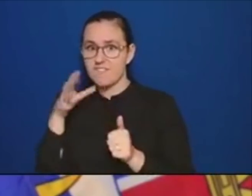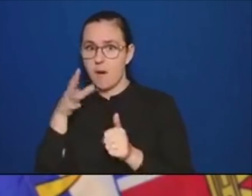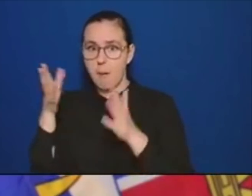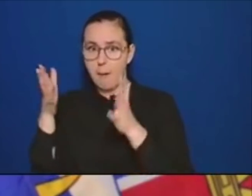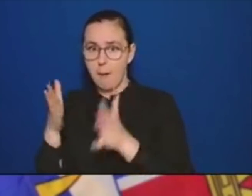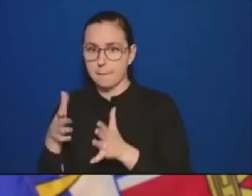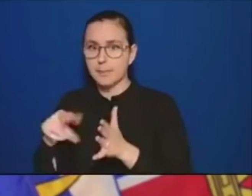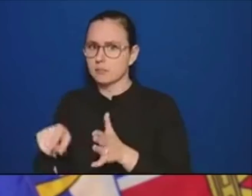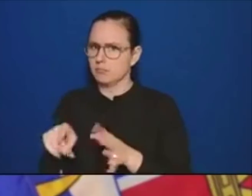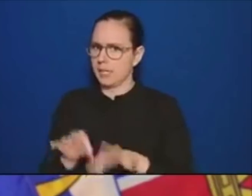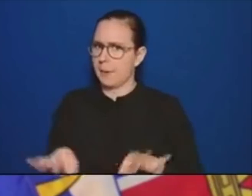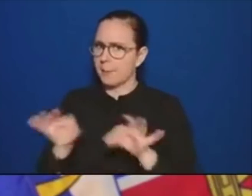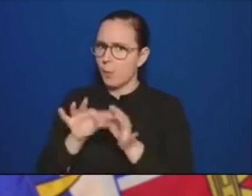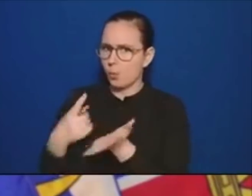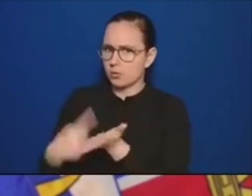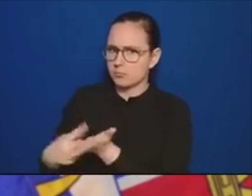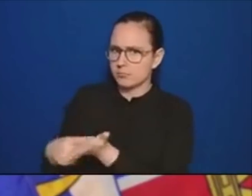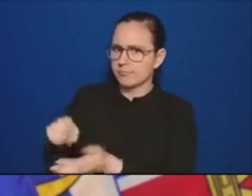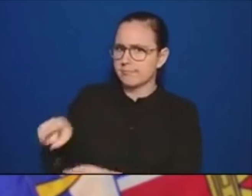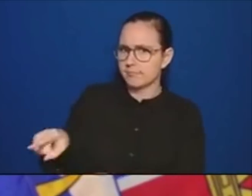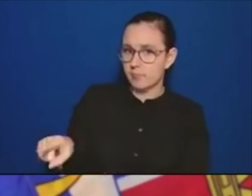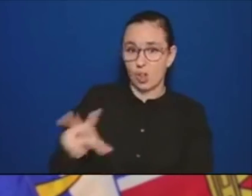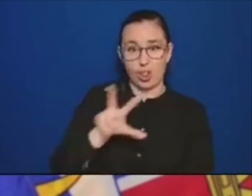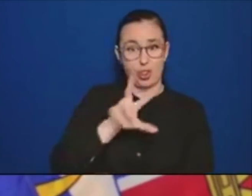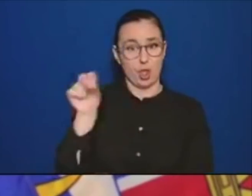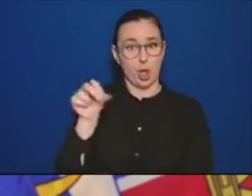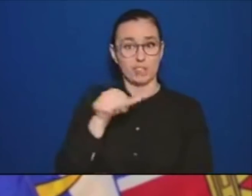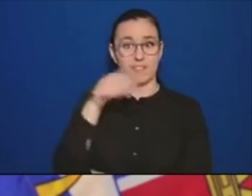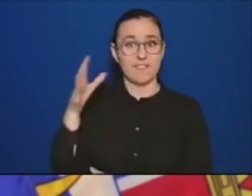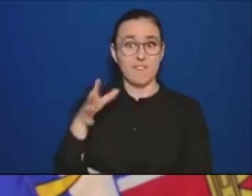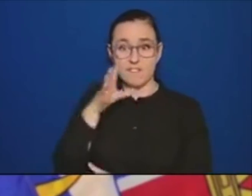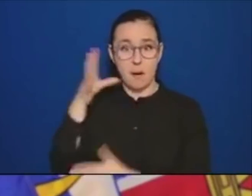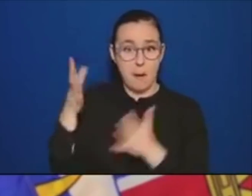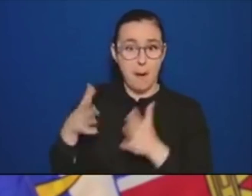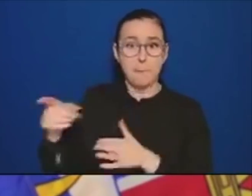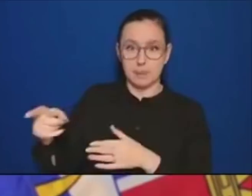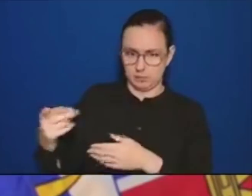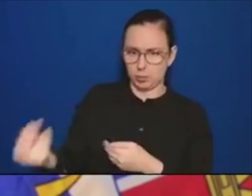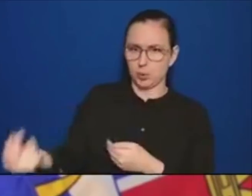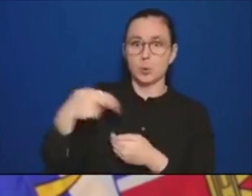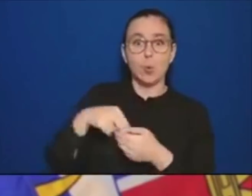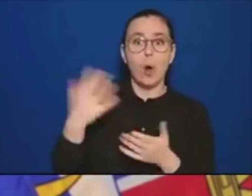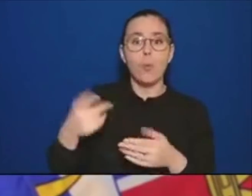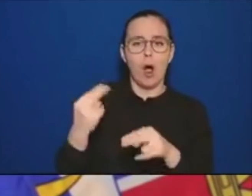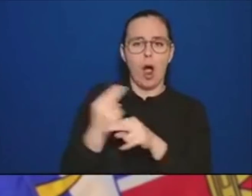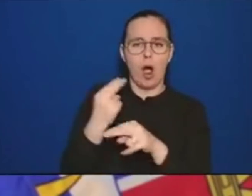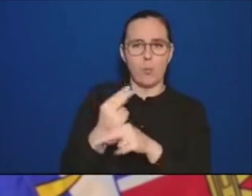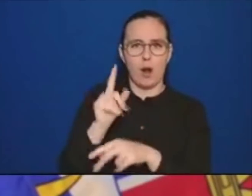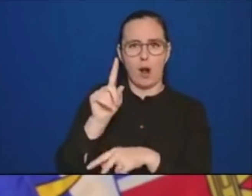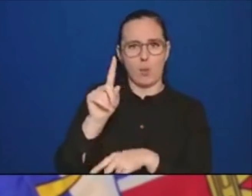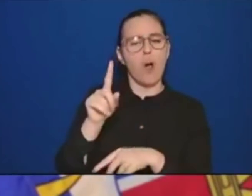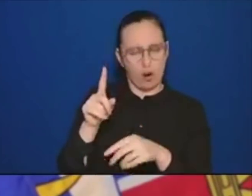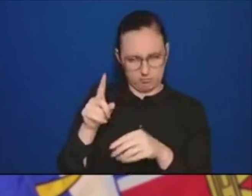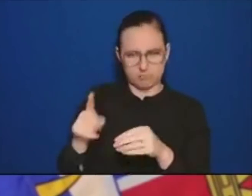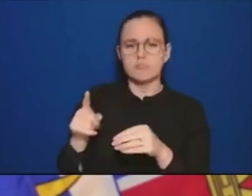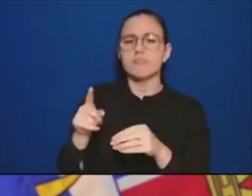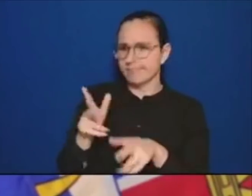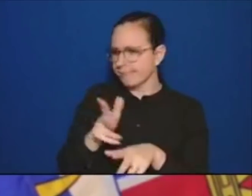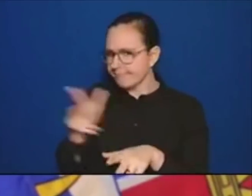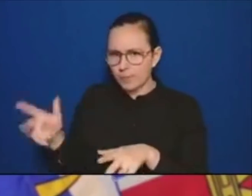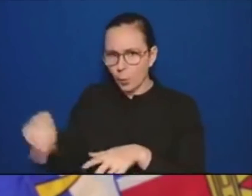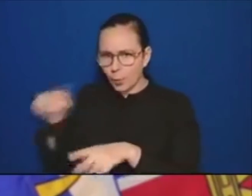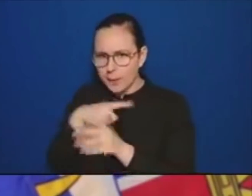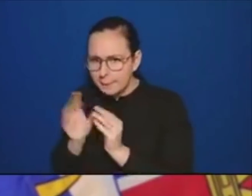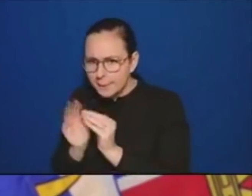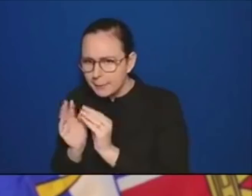had about 30 farmers join us on Highway 1 off to the side. And I have to tell you that